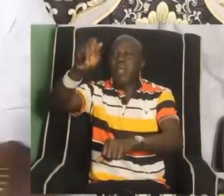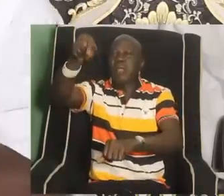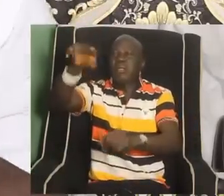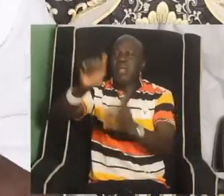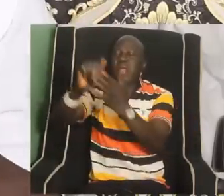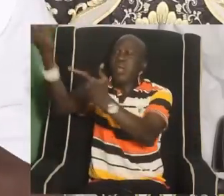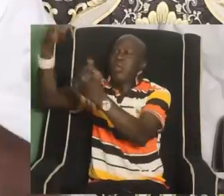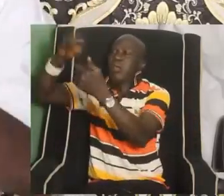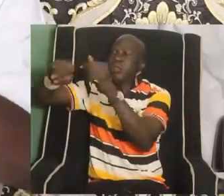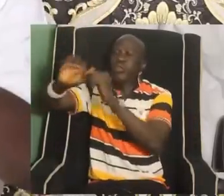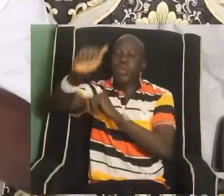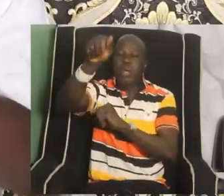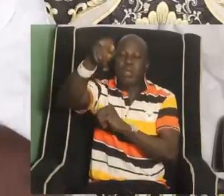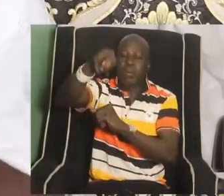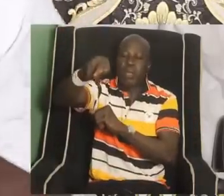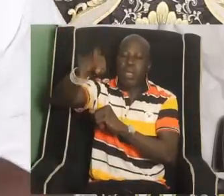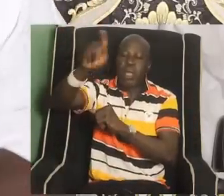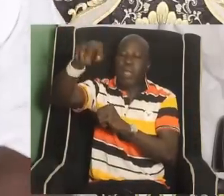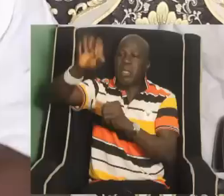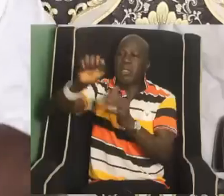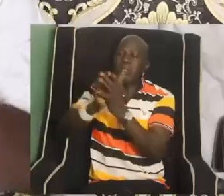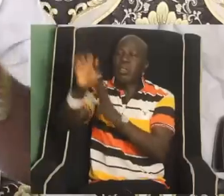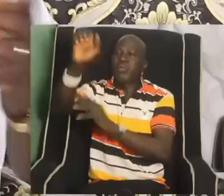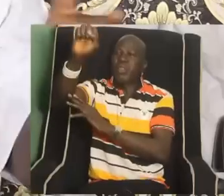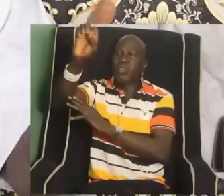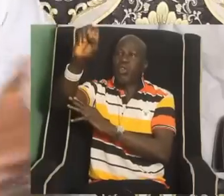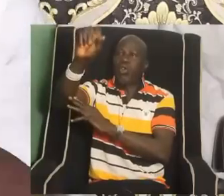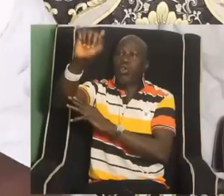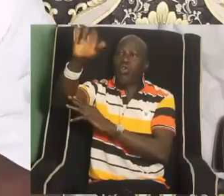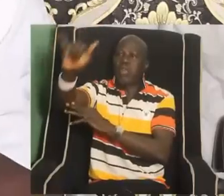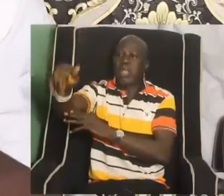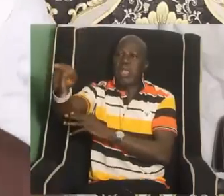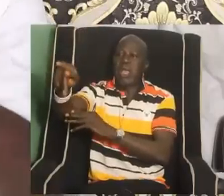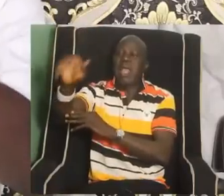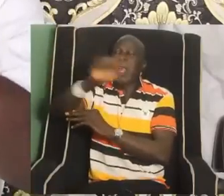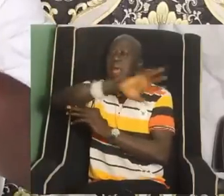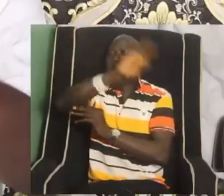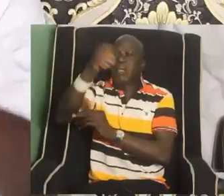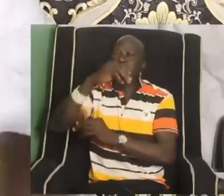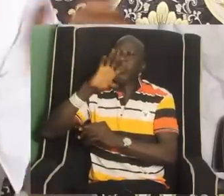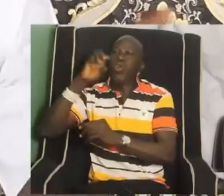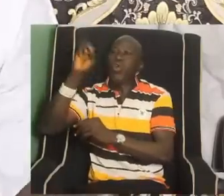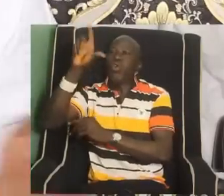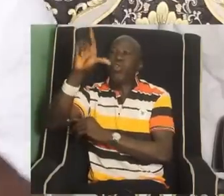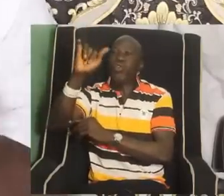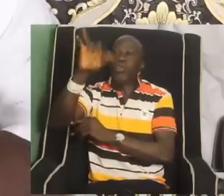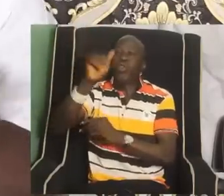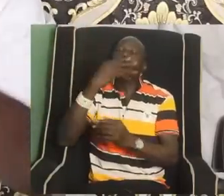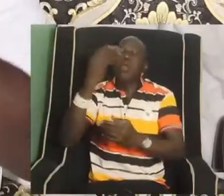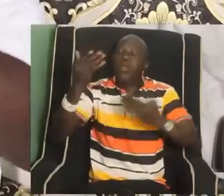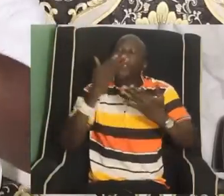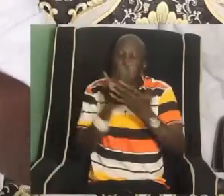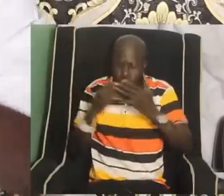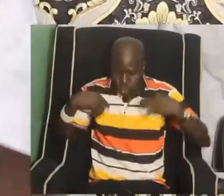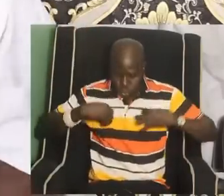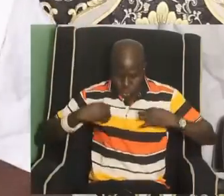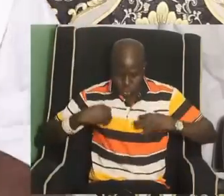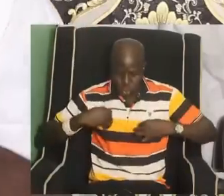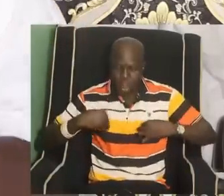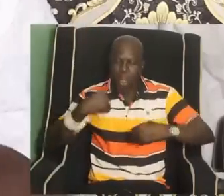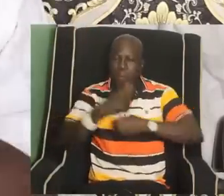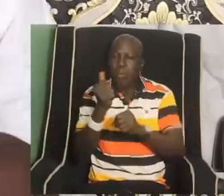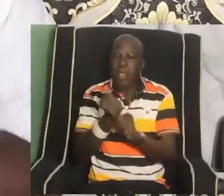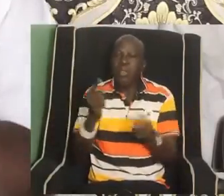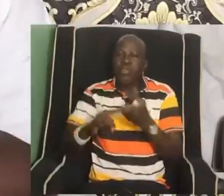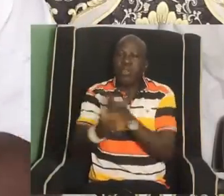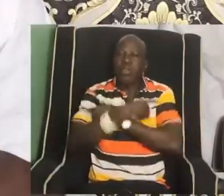are celebration. The Lord of them are celebration. The Lord of them are celebration. The Lord of them are celebration.